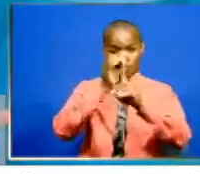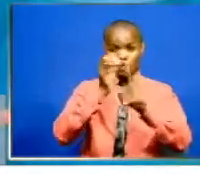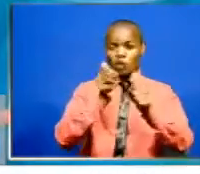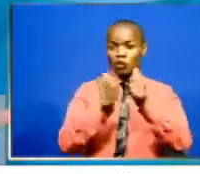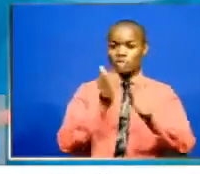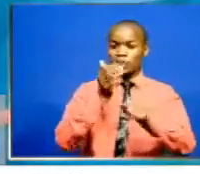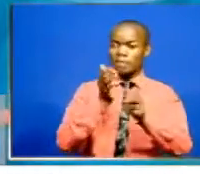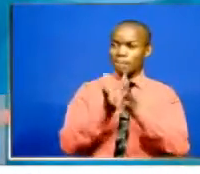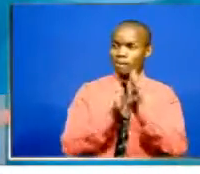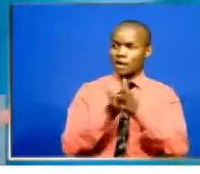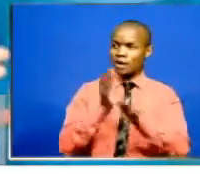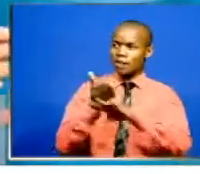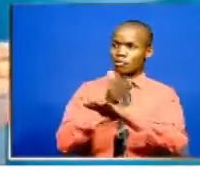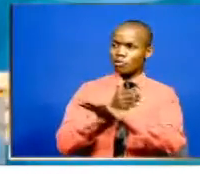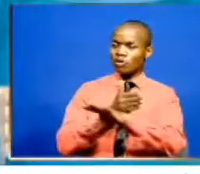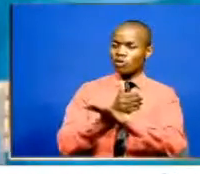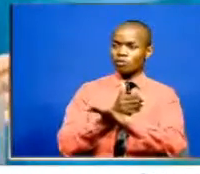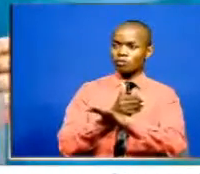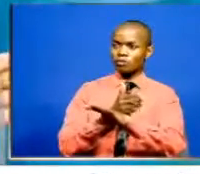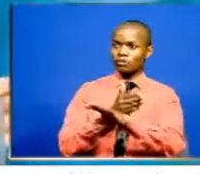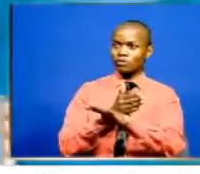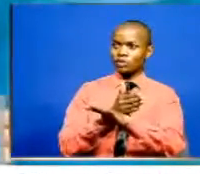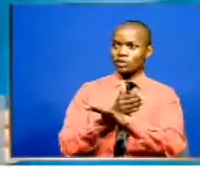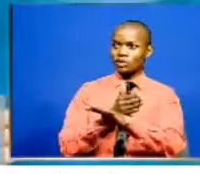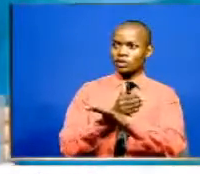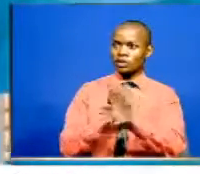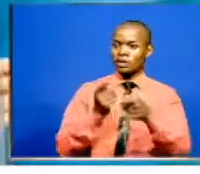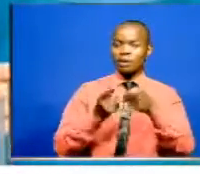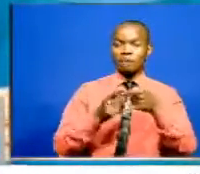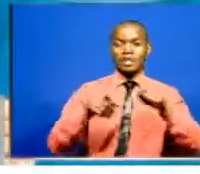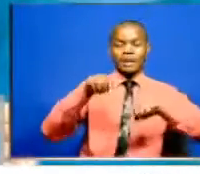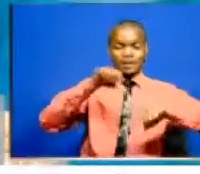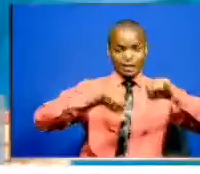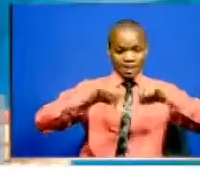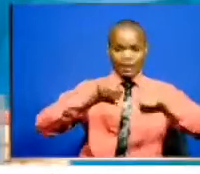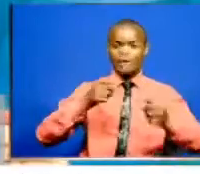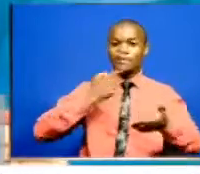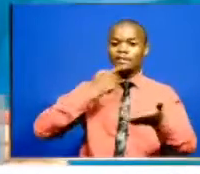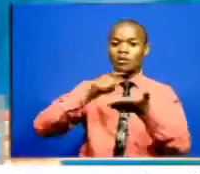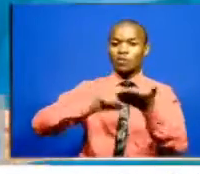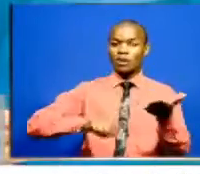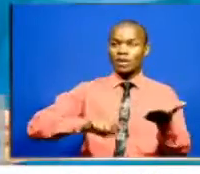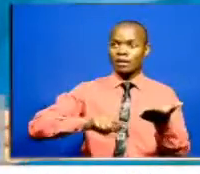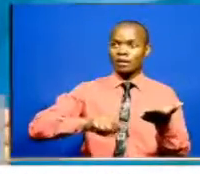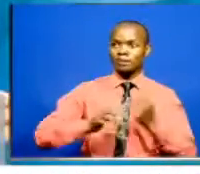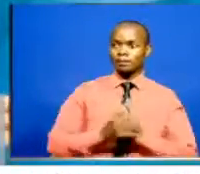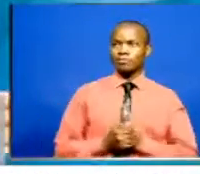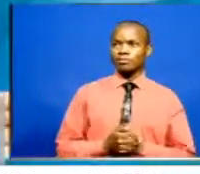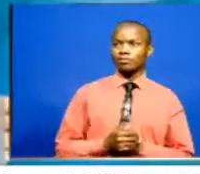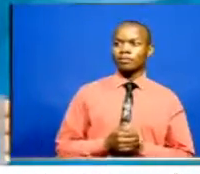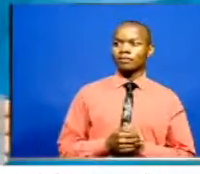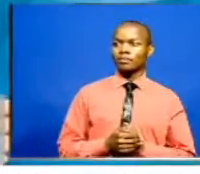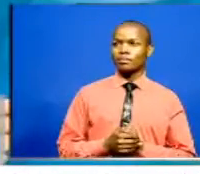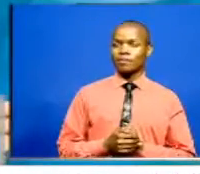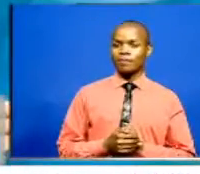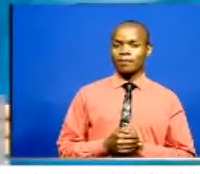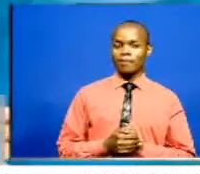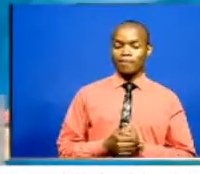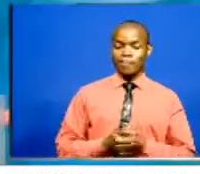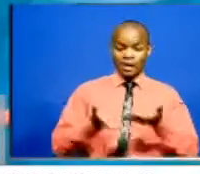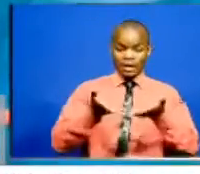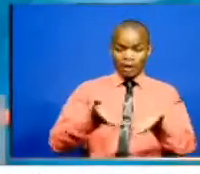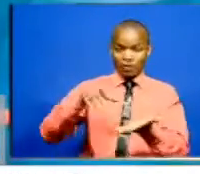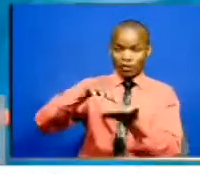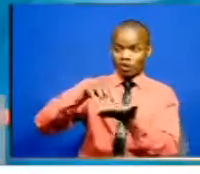set to ourselves. But the science is telling us that this is the situation if we